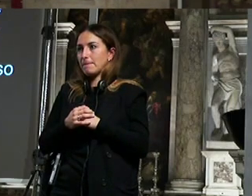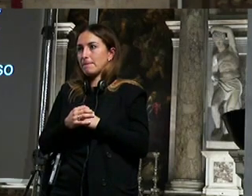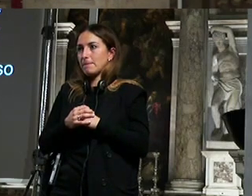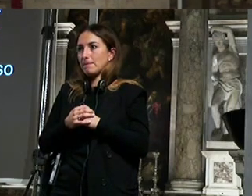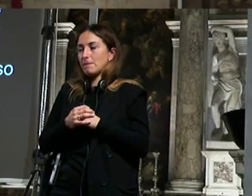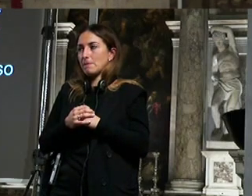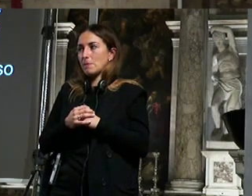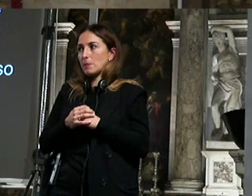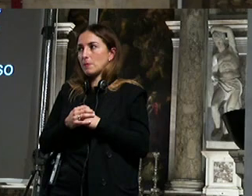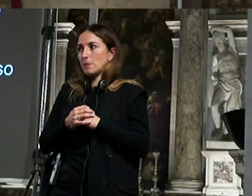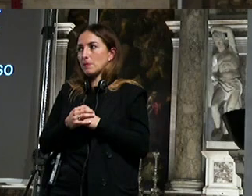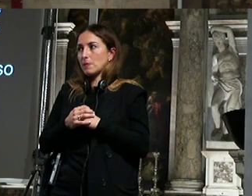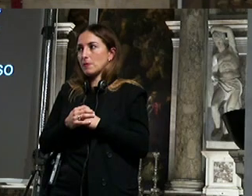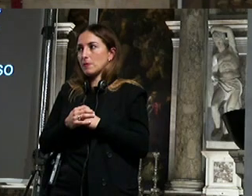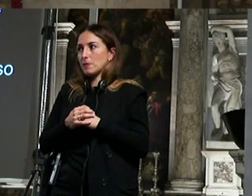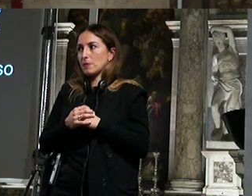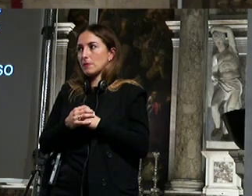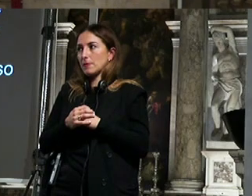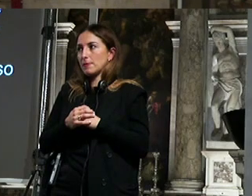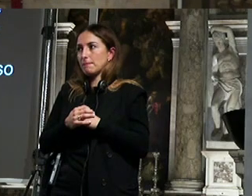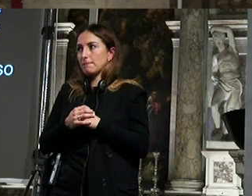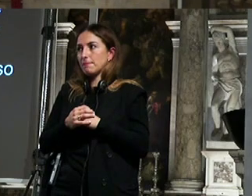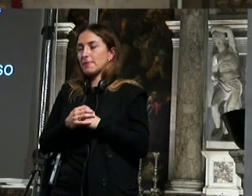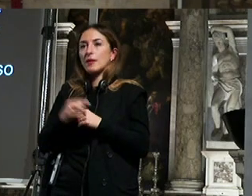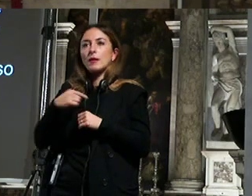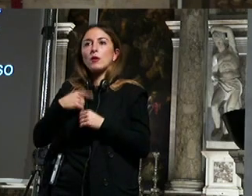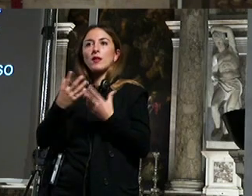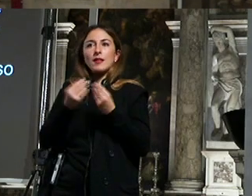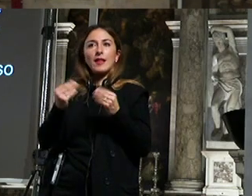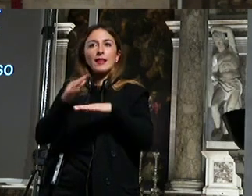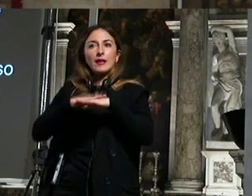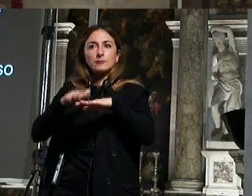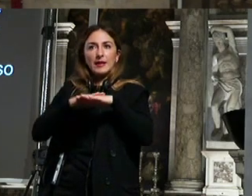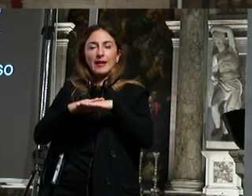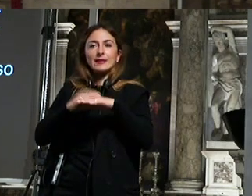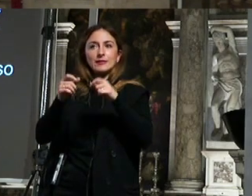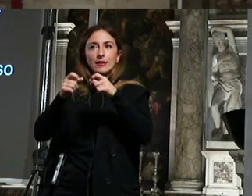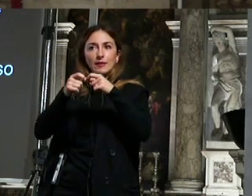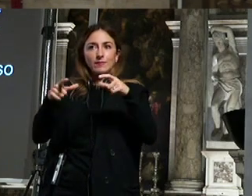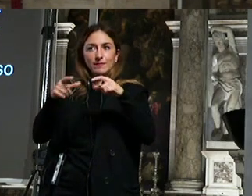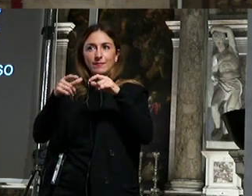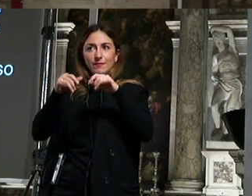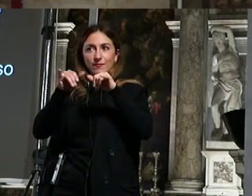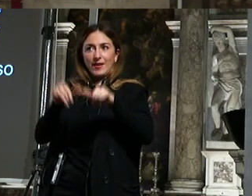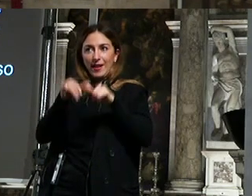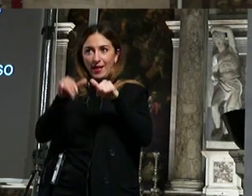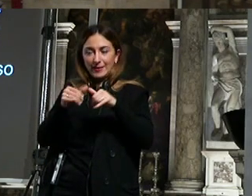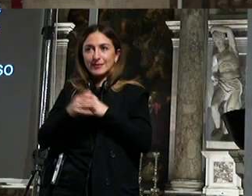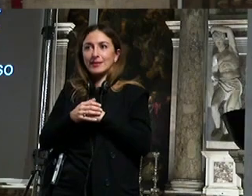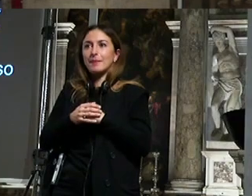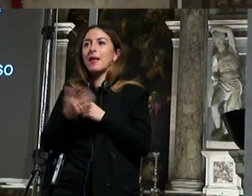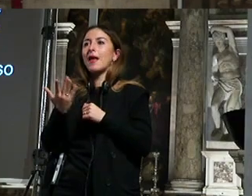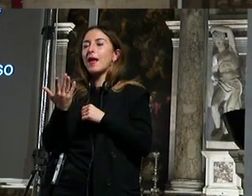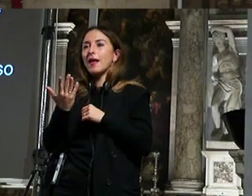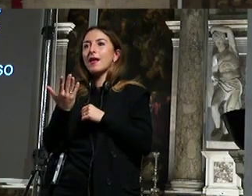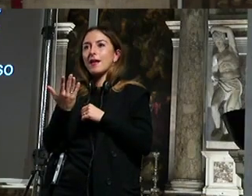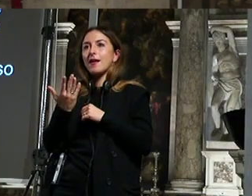I have many experiences with your beautiful city, Venice, but To me, the closest